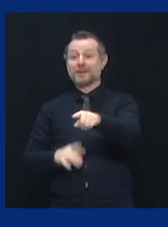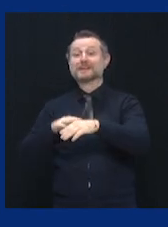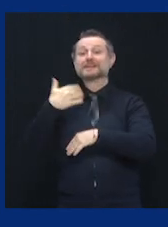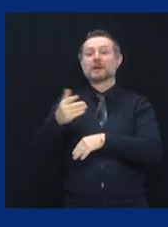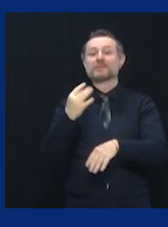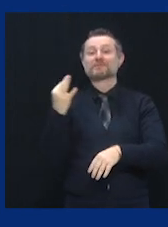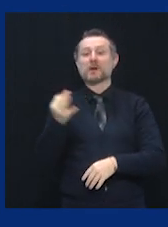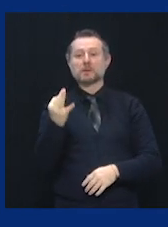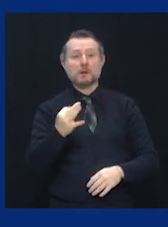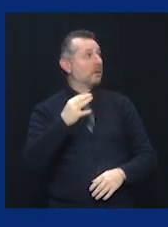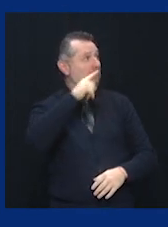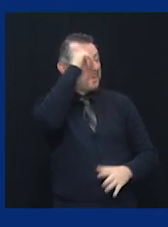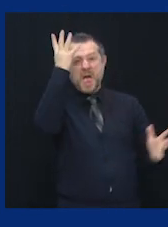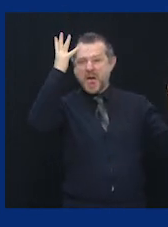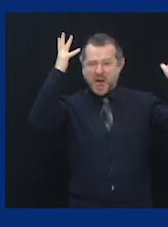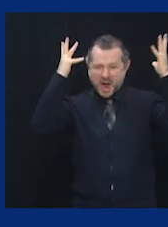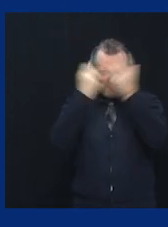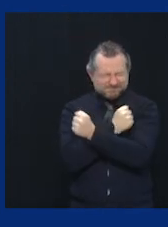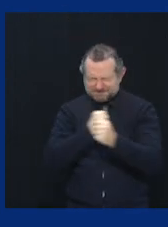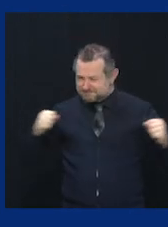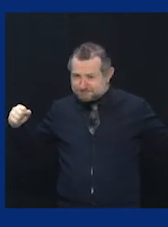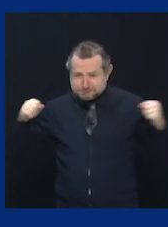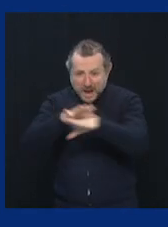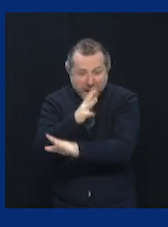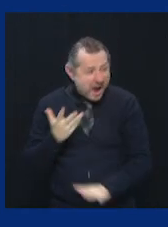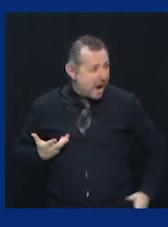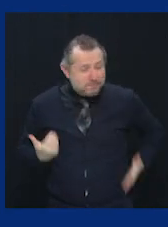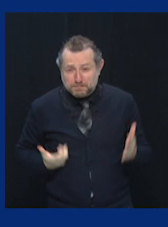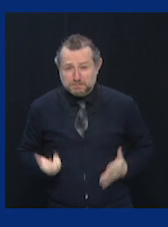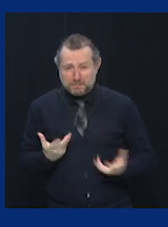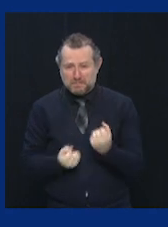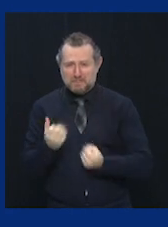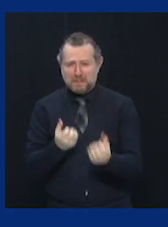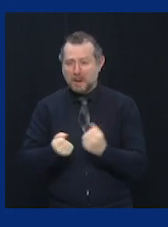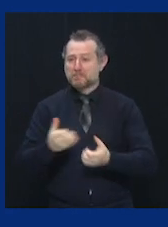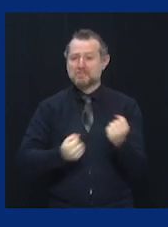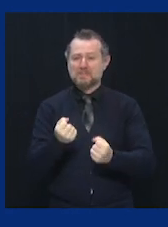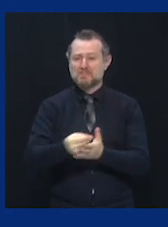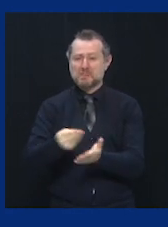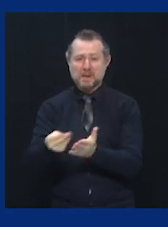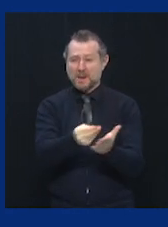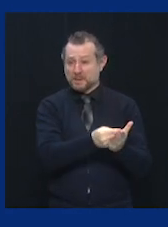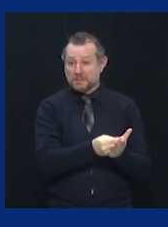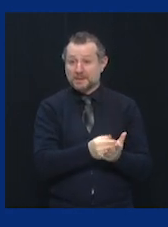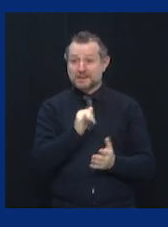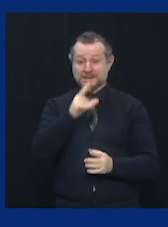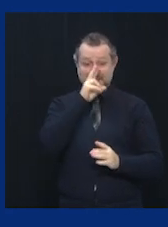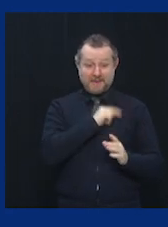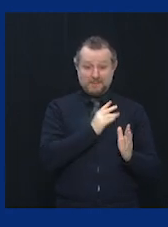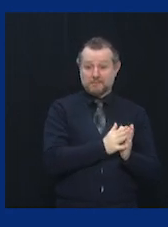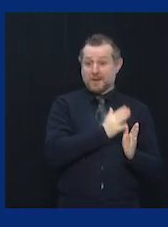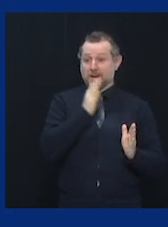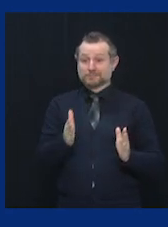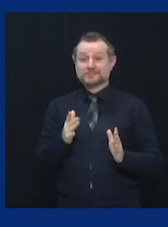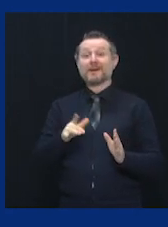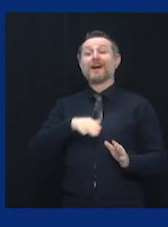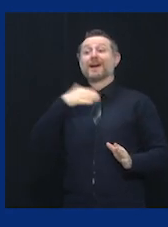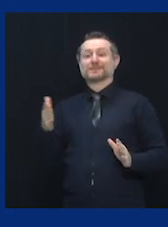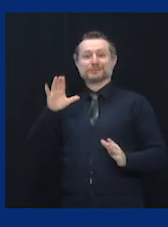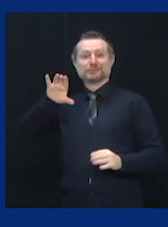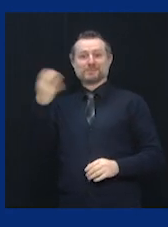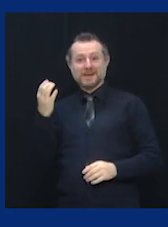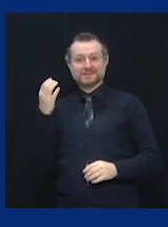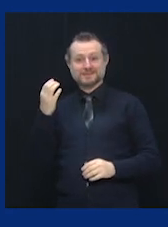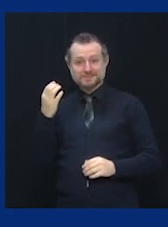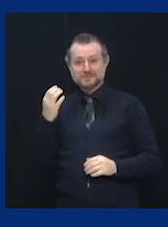starts shopping, and you go Thanksgiving, Christmas party, meet me for a